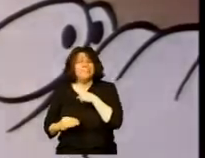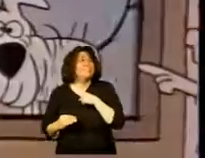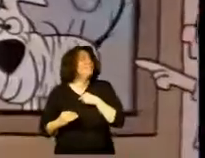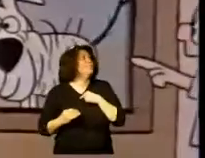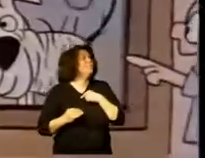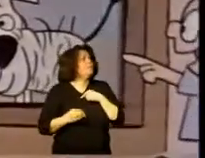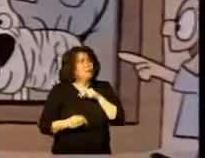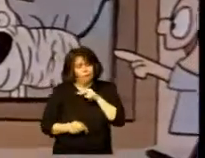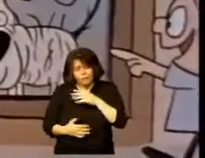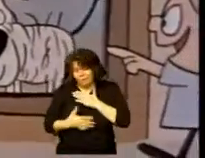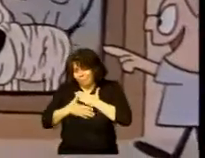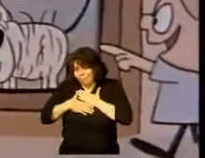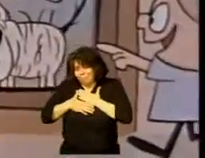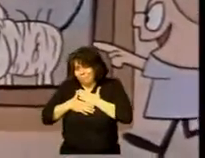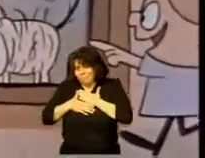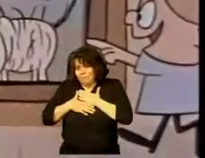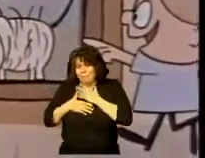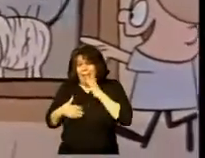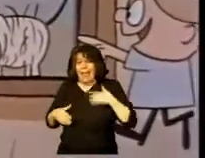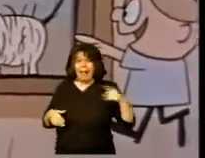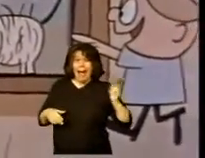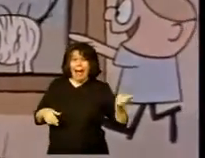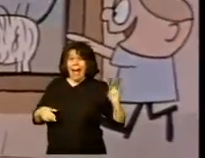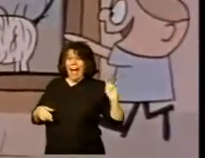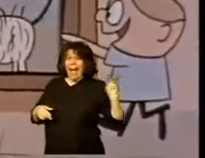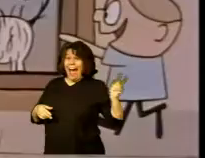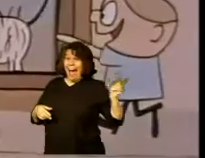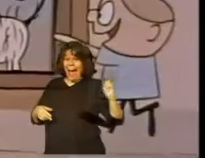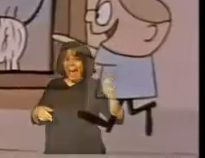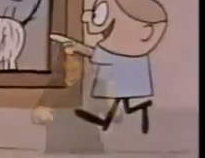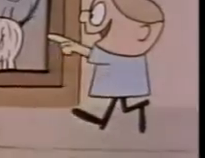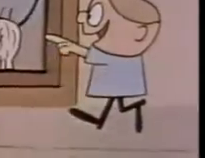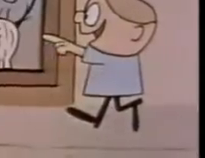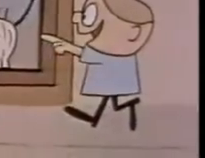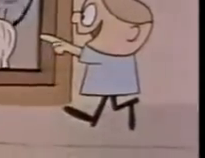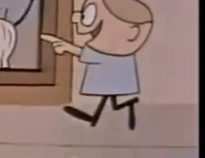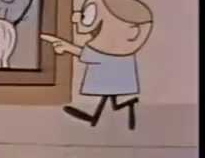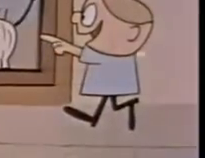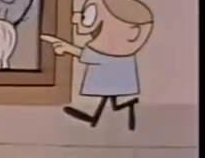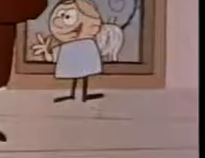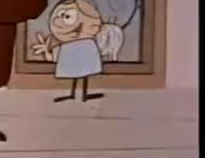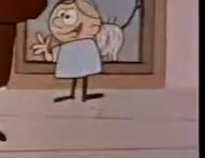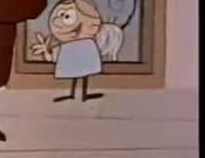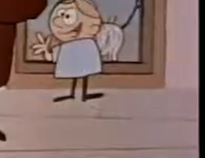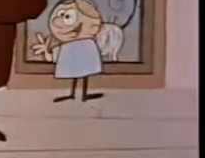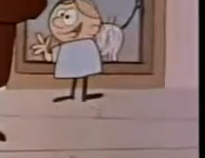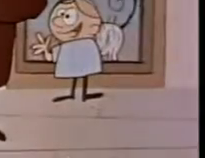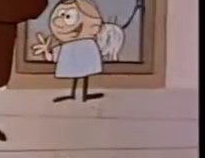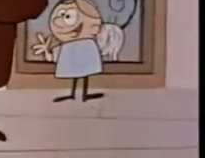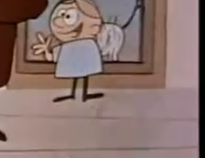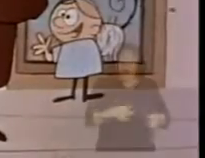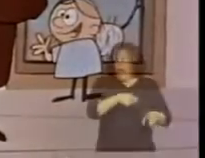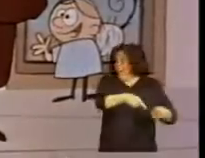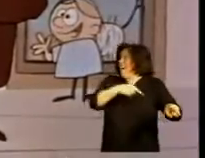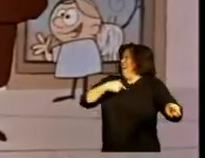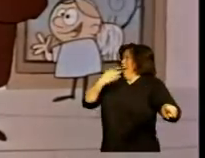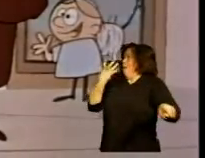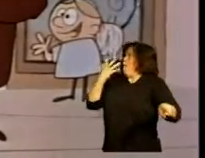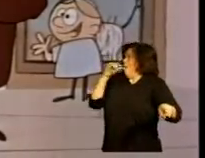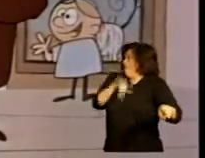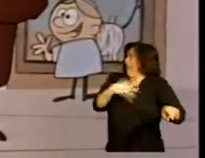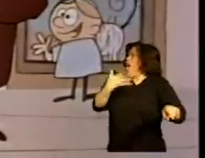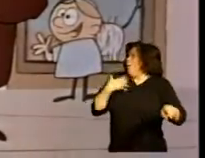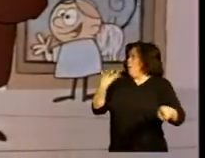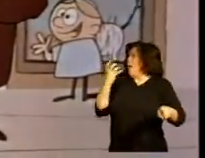Tommy. And his curly tail wagged as Tommy walked toward the door. This is the one I